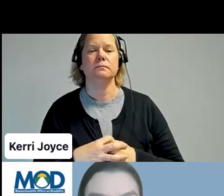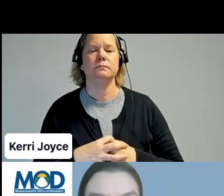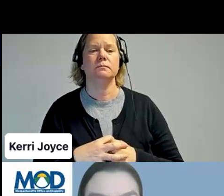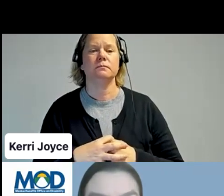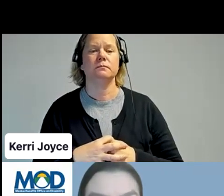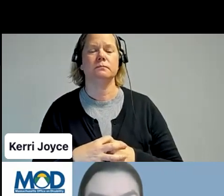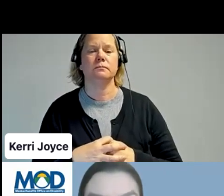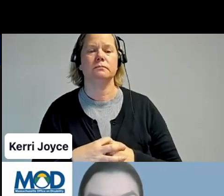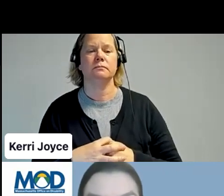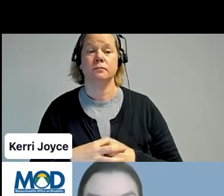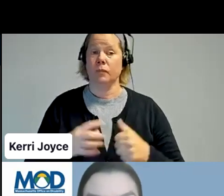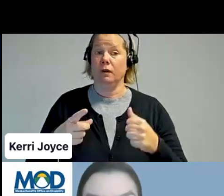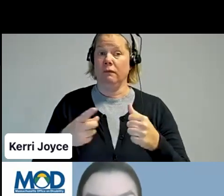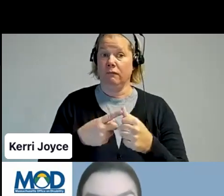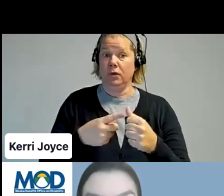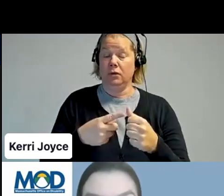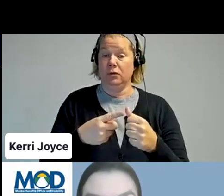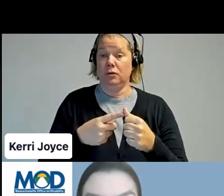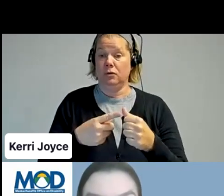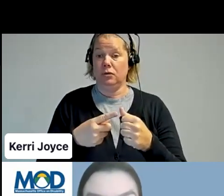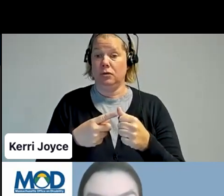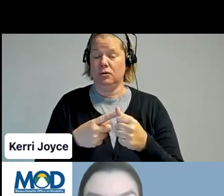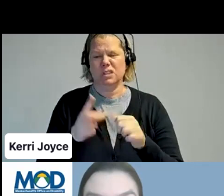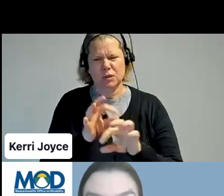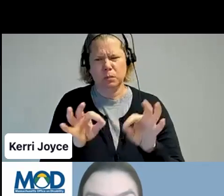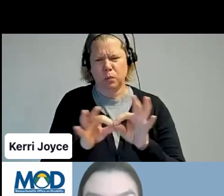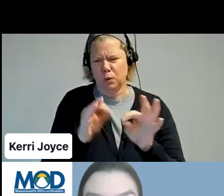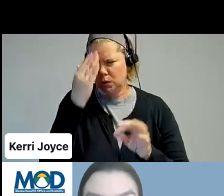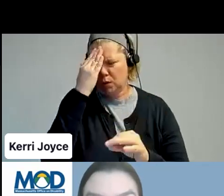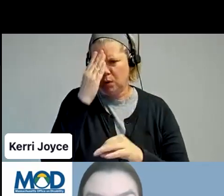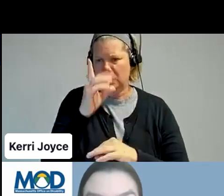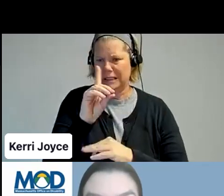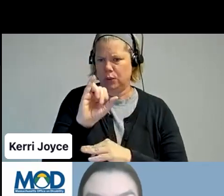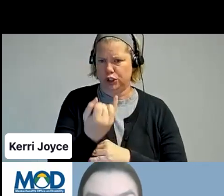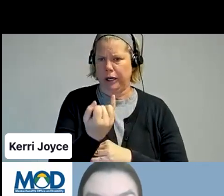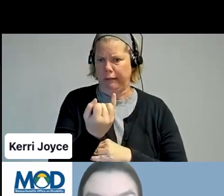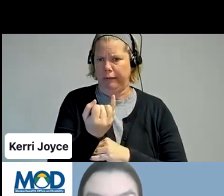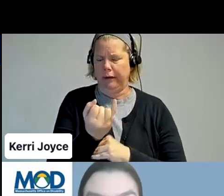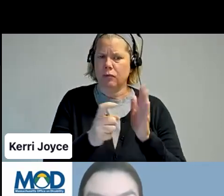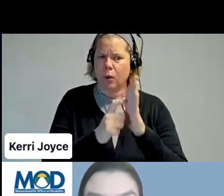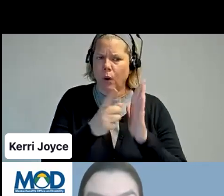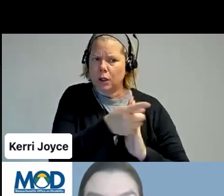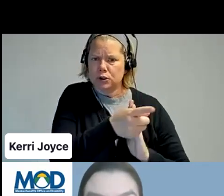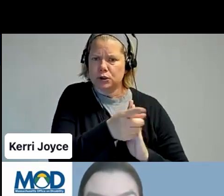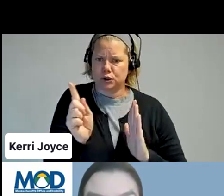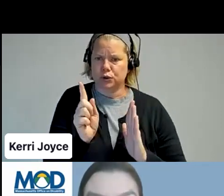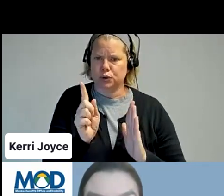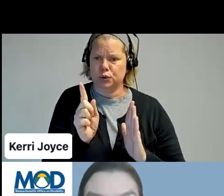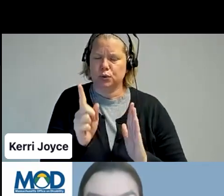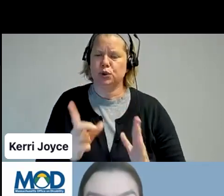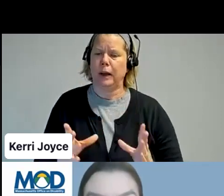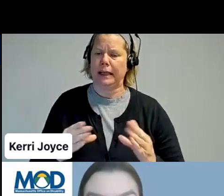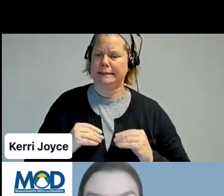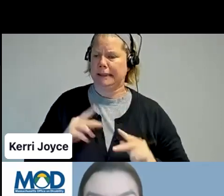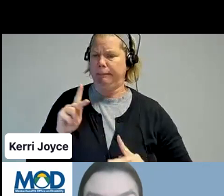The first really important one is that the Department of Justice requires you to take people at their